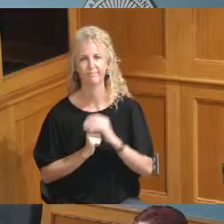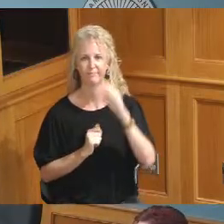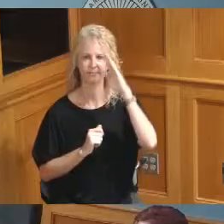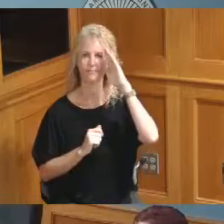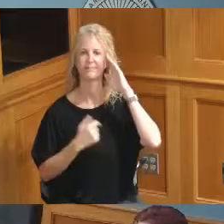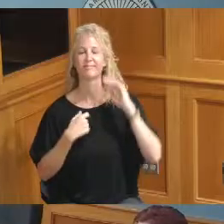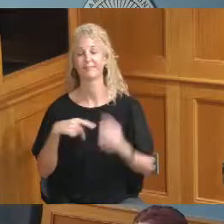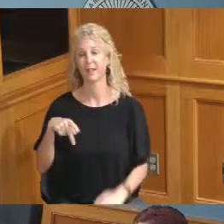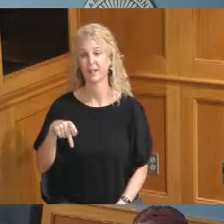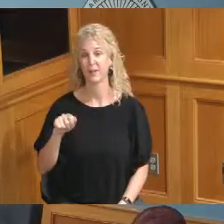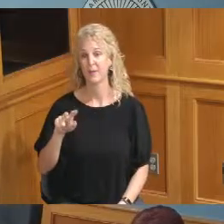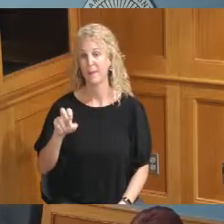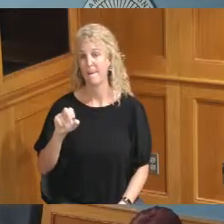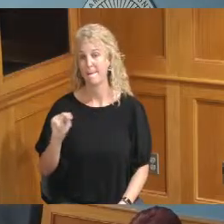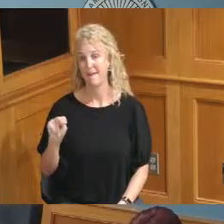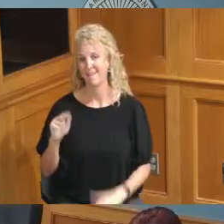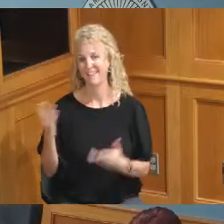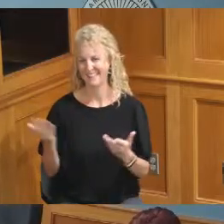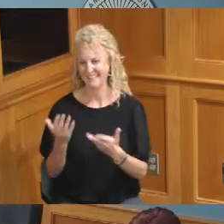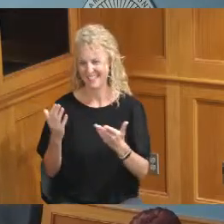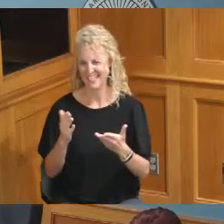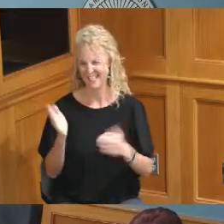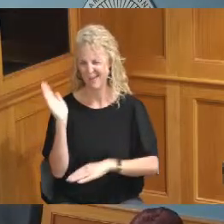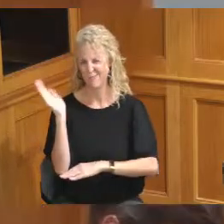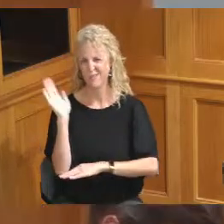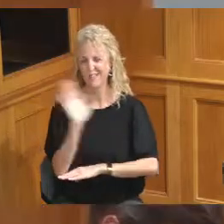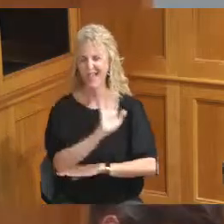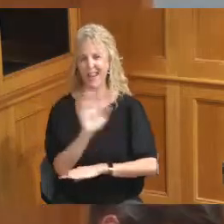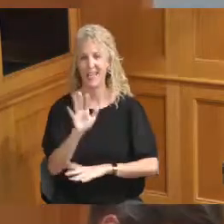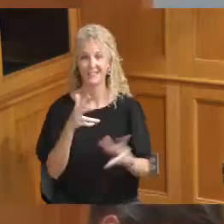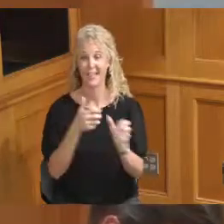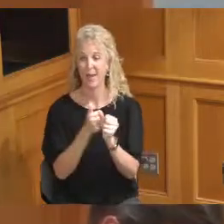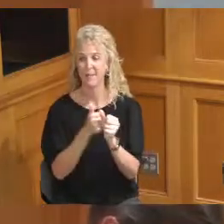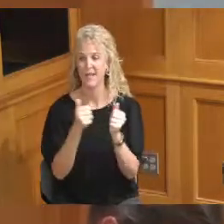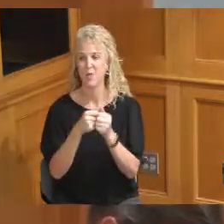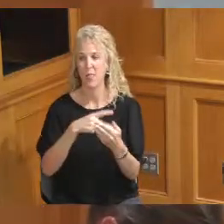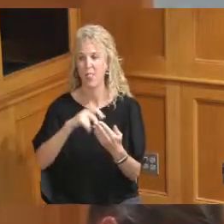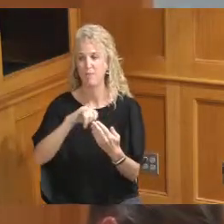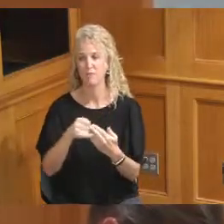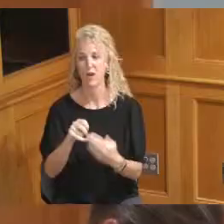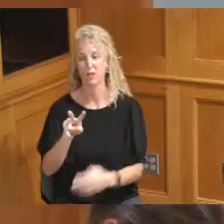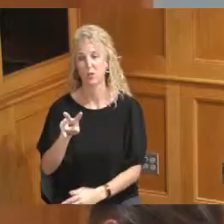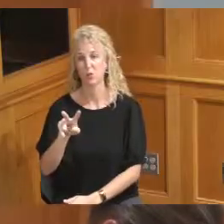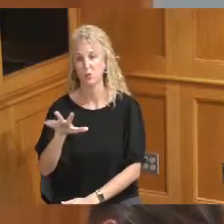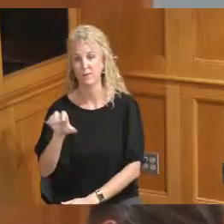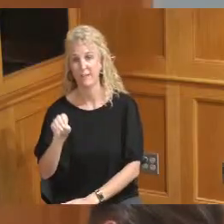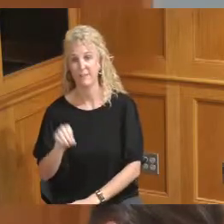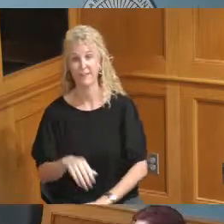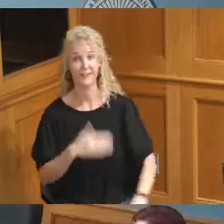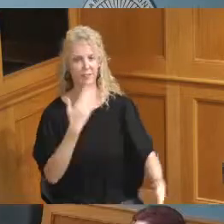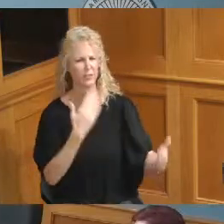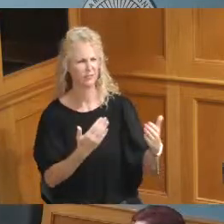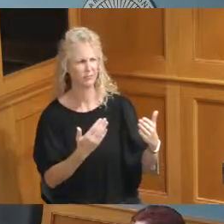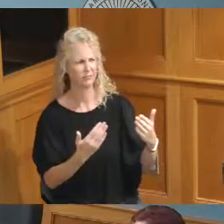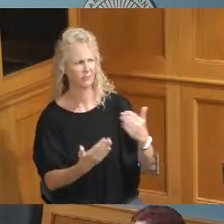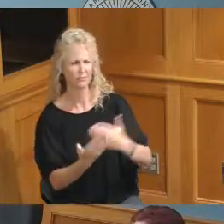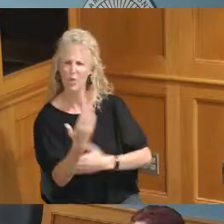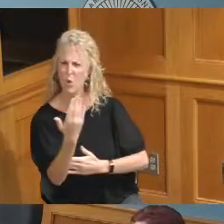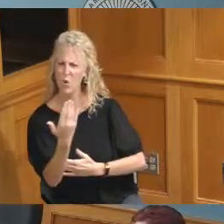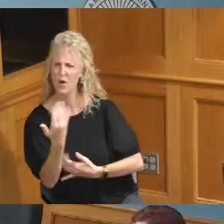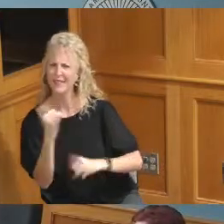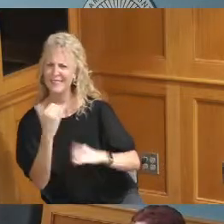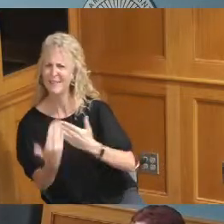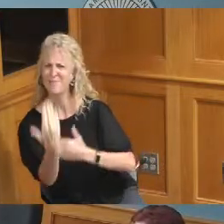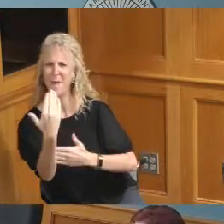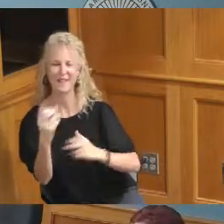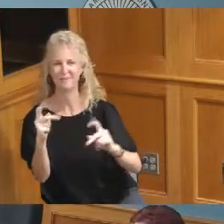have Pavan Parikh present his update on Project 250. All right, it's still morning, right? Good